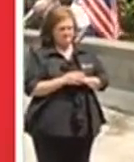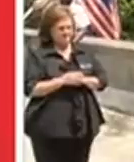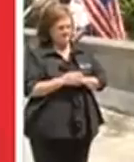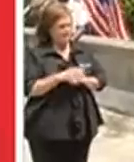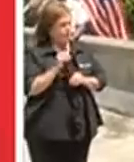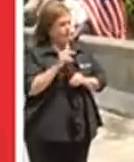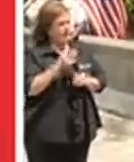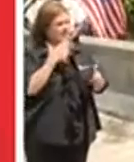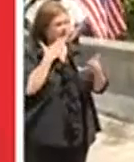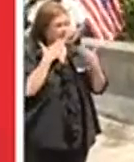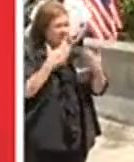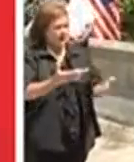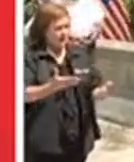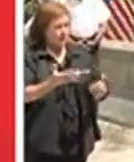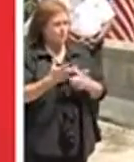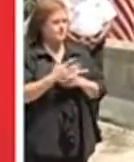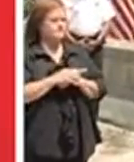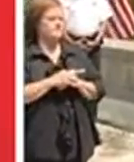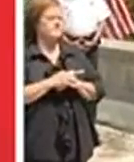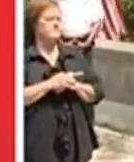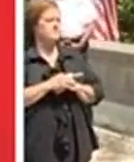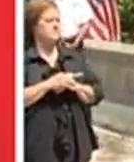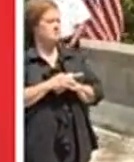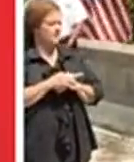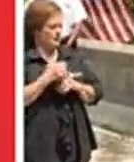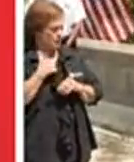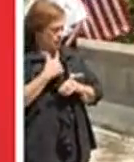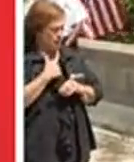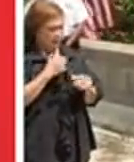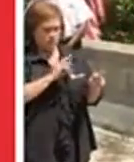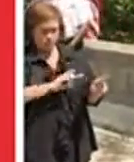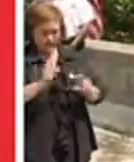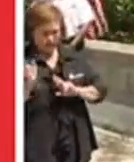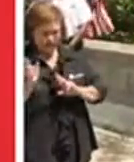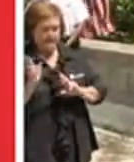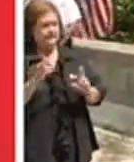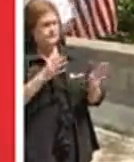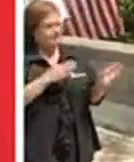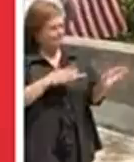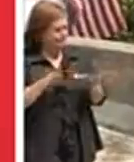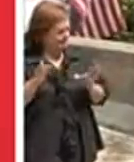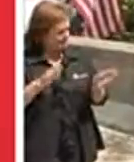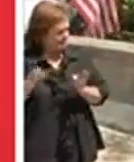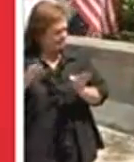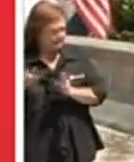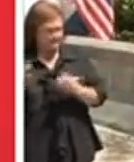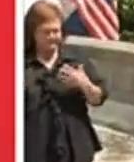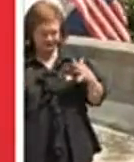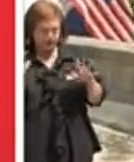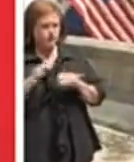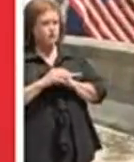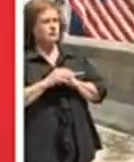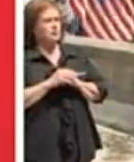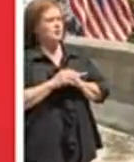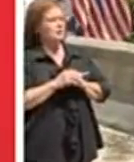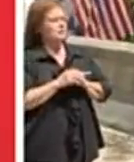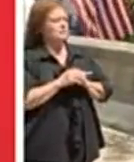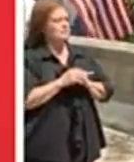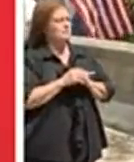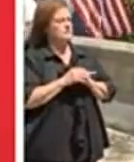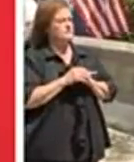All right. Well, thank you all again. We do stand prepared to respond to Tropical Storm